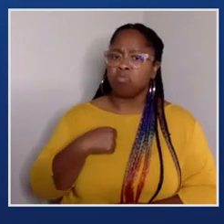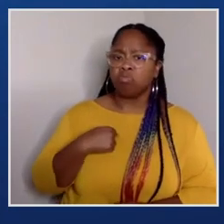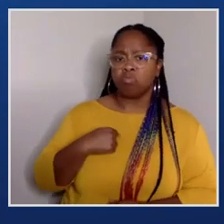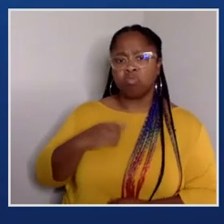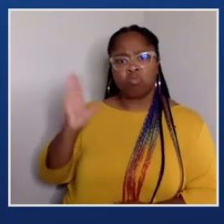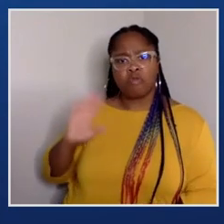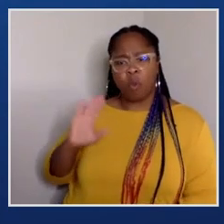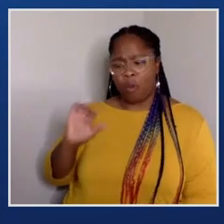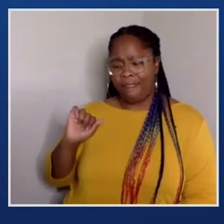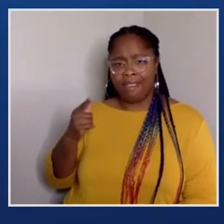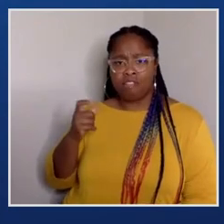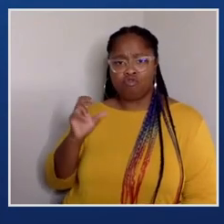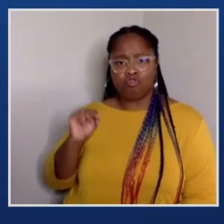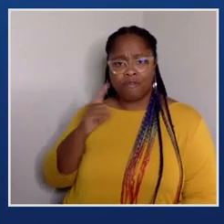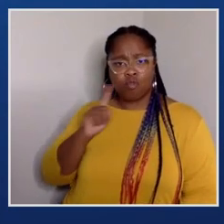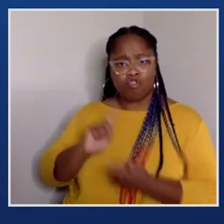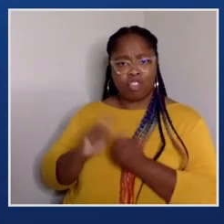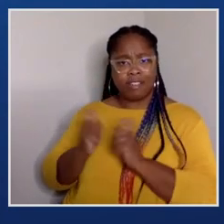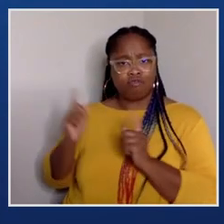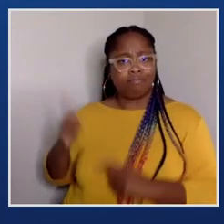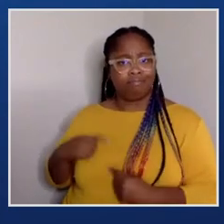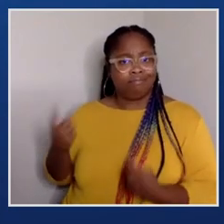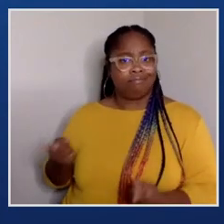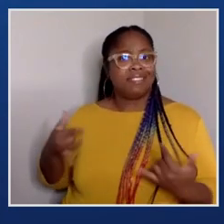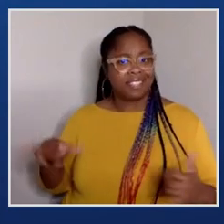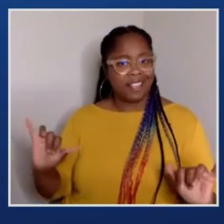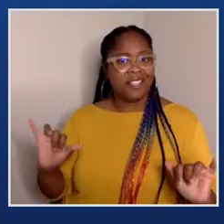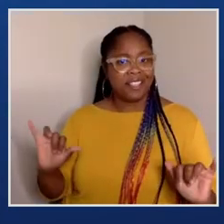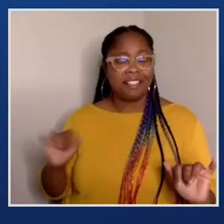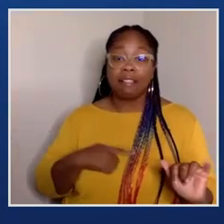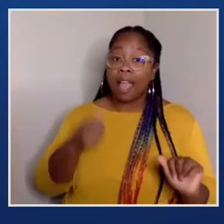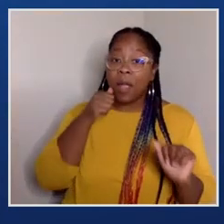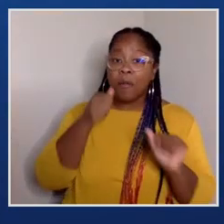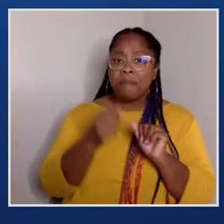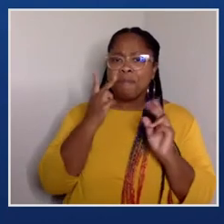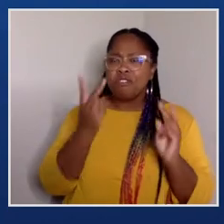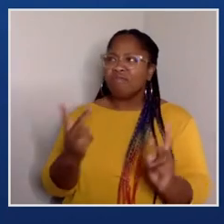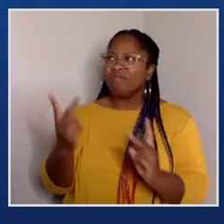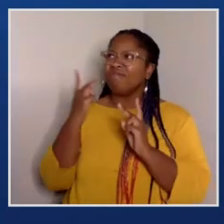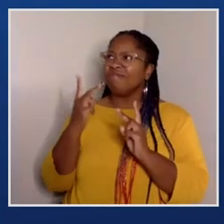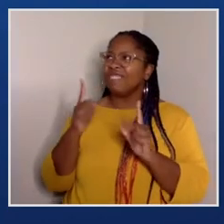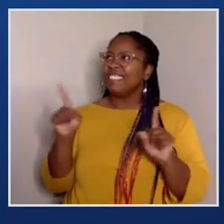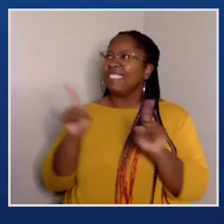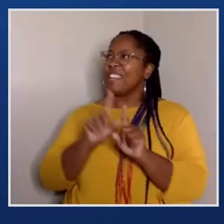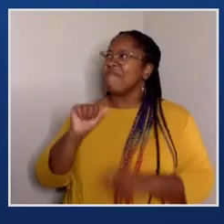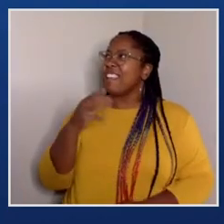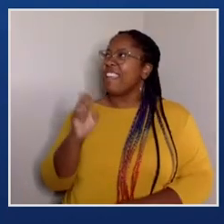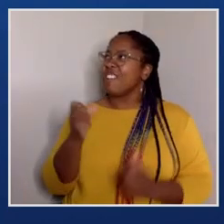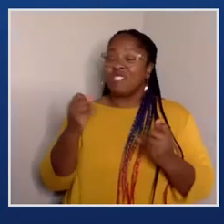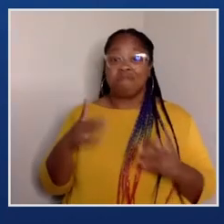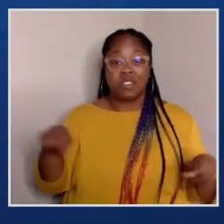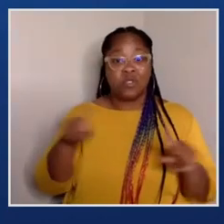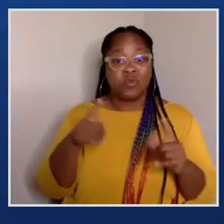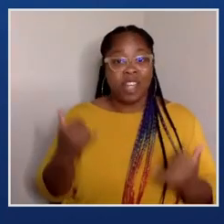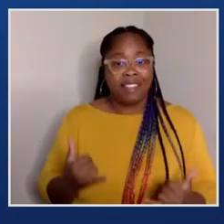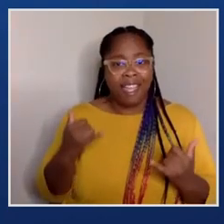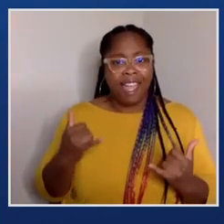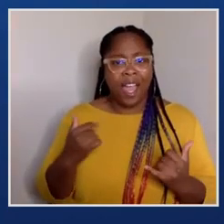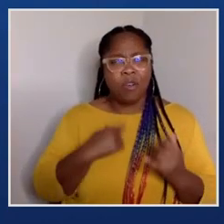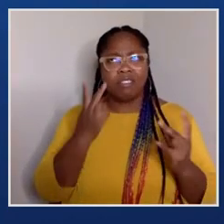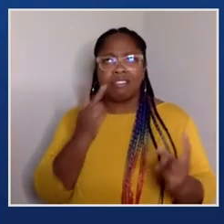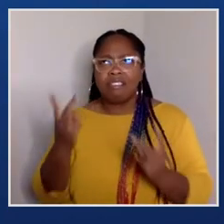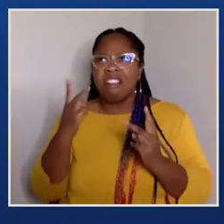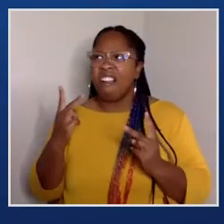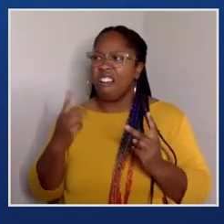to me. I remember being the same age as many of you are right now. I remember feeling like I was growing